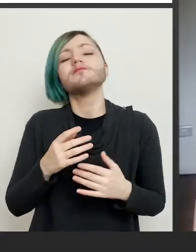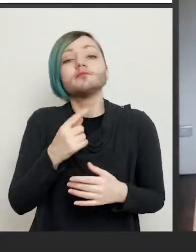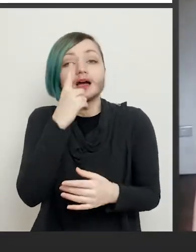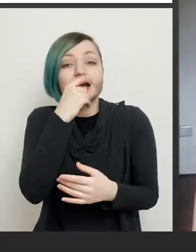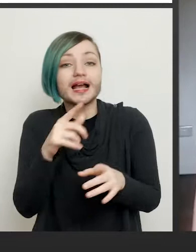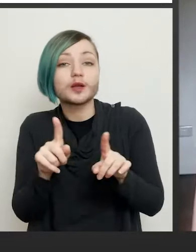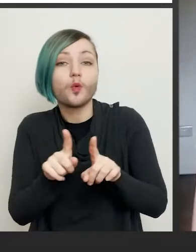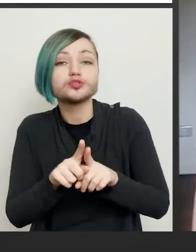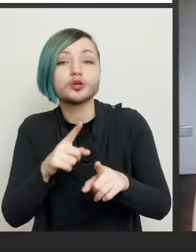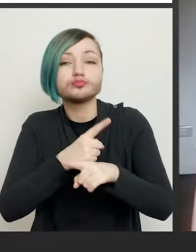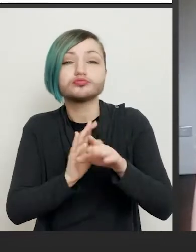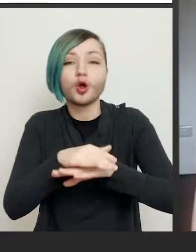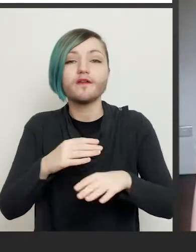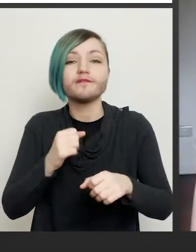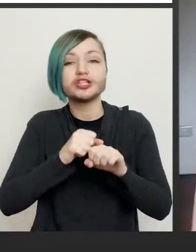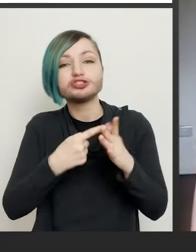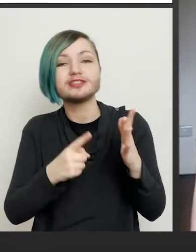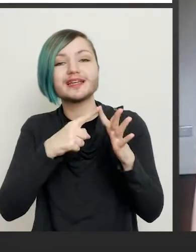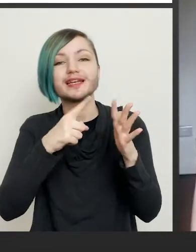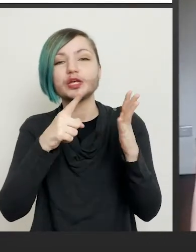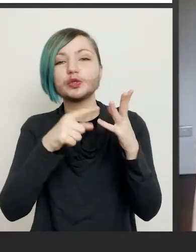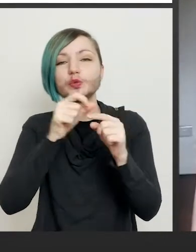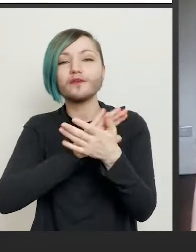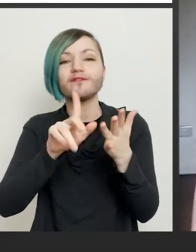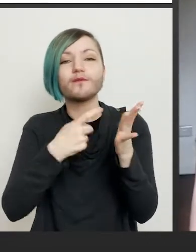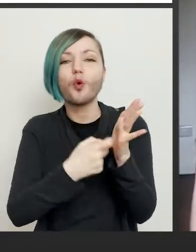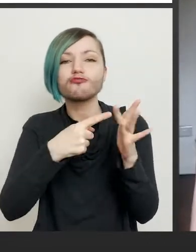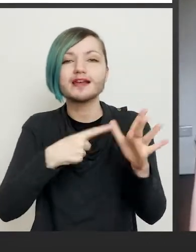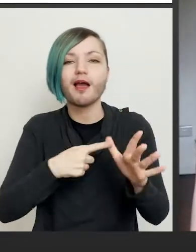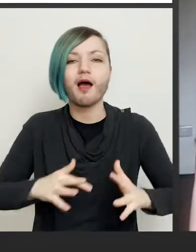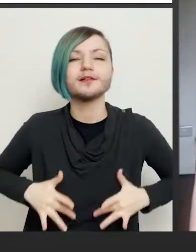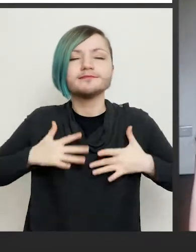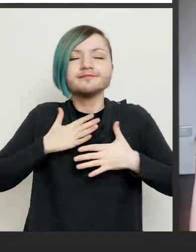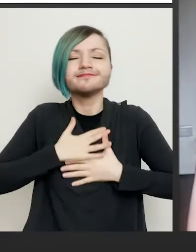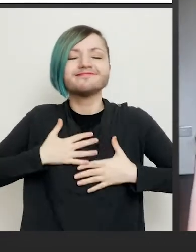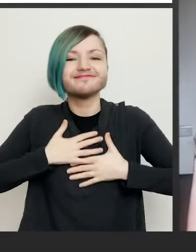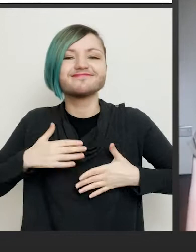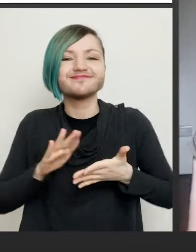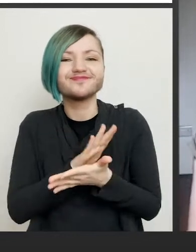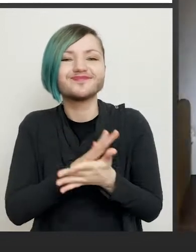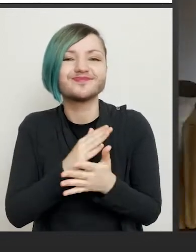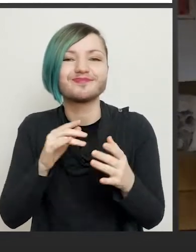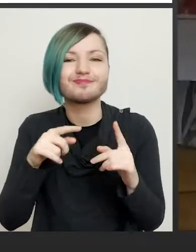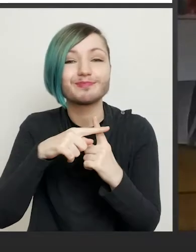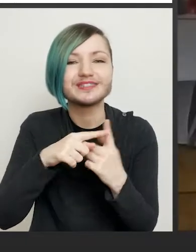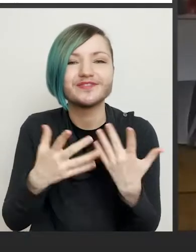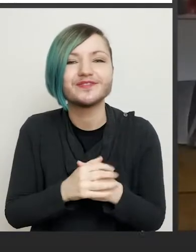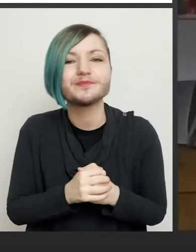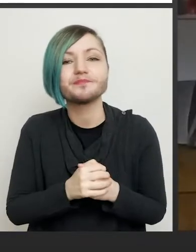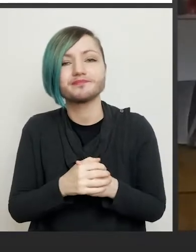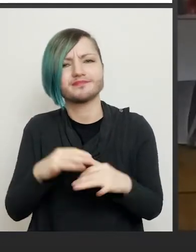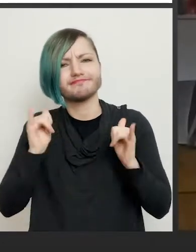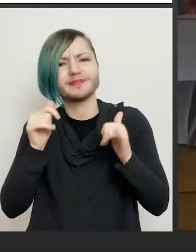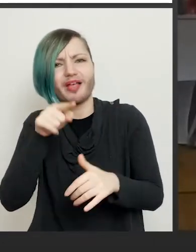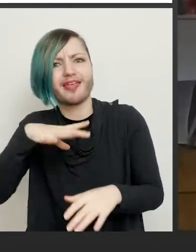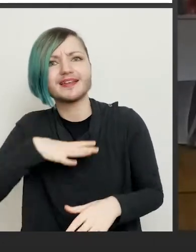talk about gender euphoria as well, because I think that needs to be talked about more and celebrated. Yeah, definitely. Yeah, I think, as